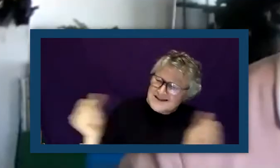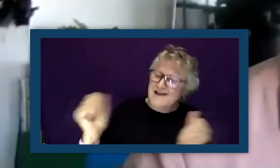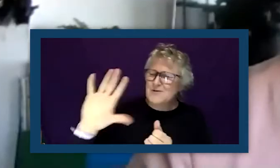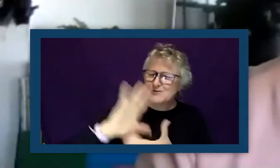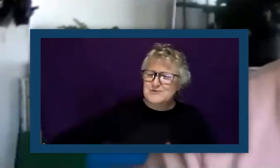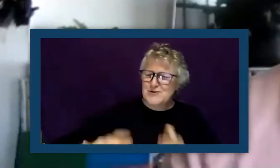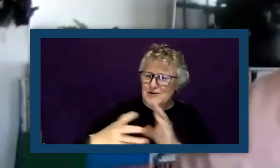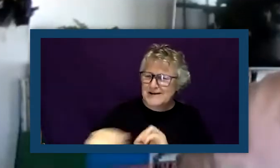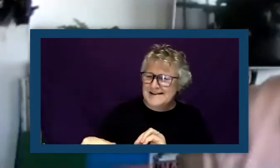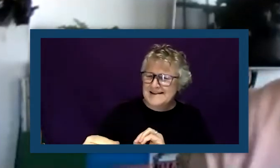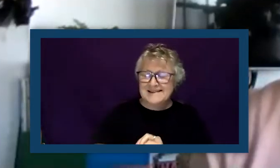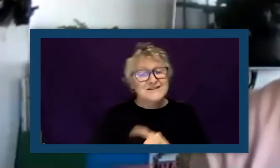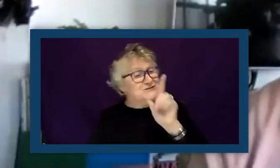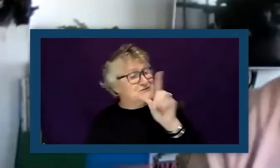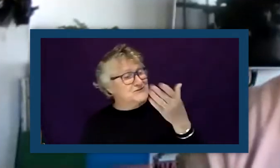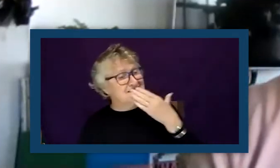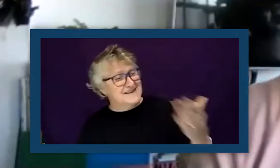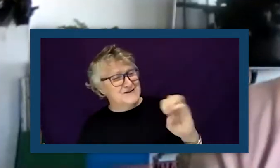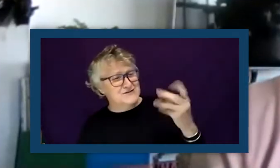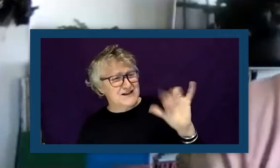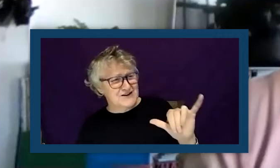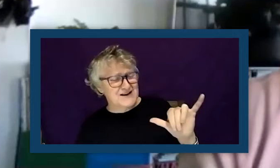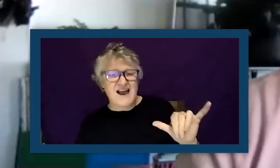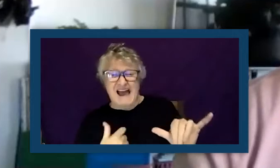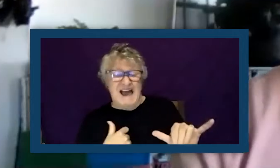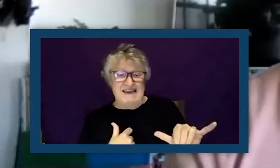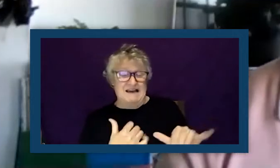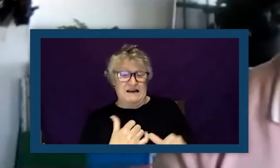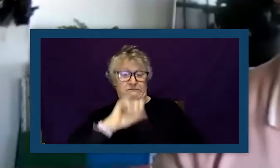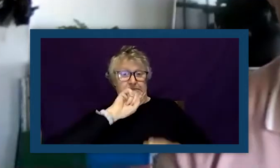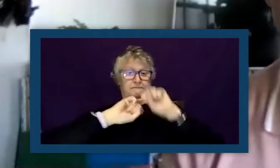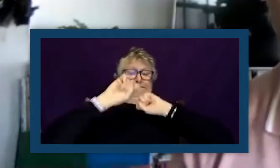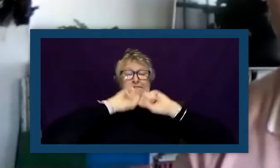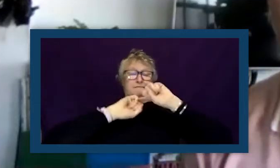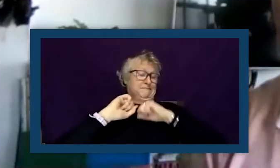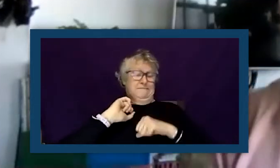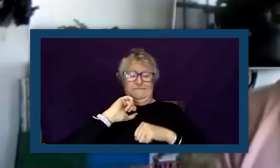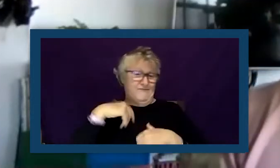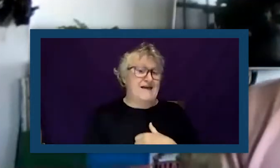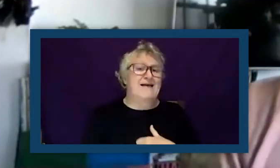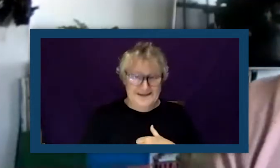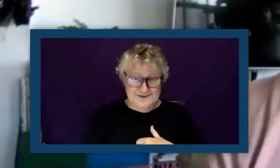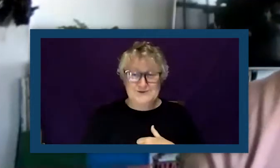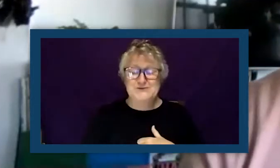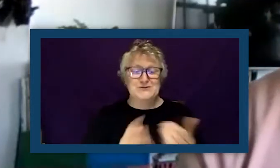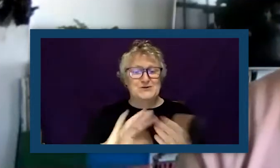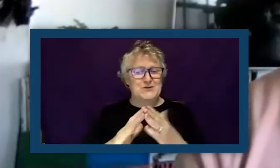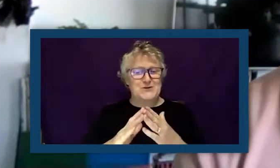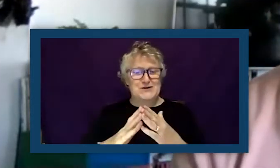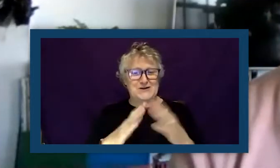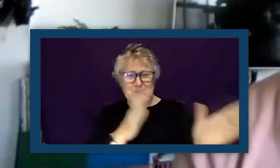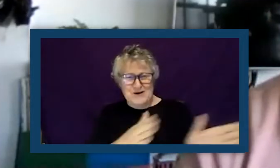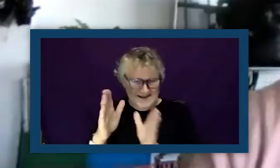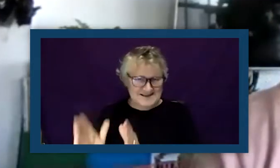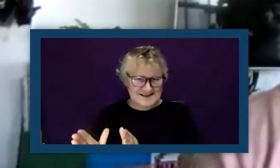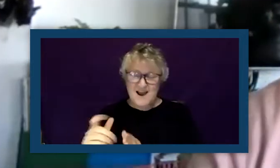Sherry. I sort of just stumbled into sort of community organizing. At the time, I first got civically